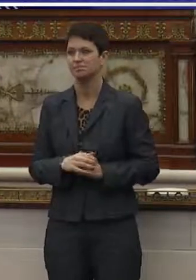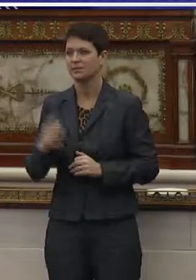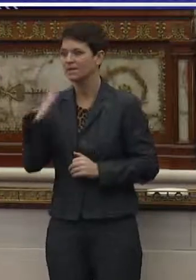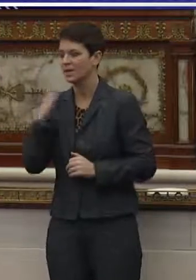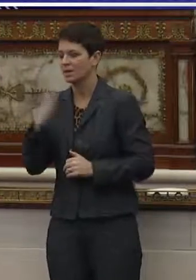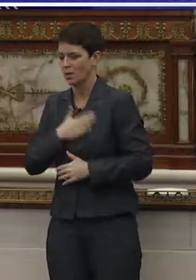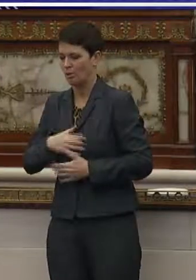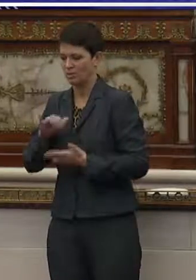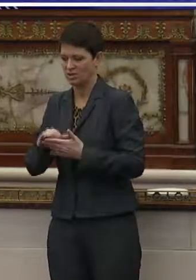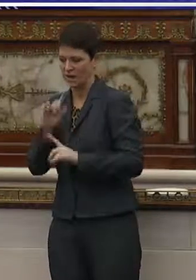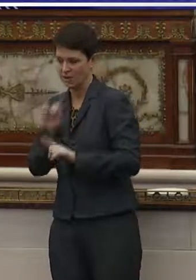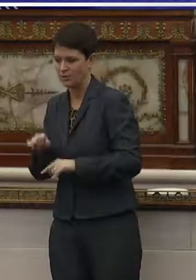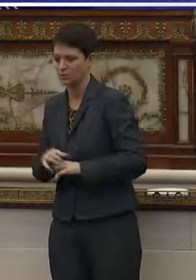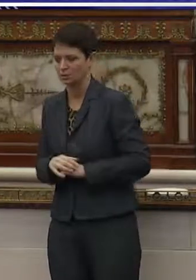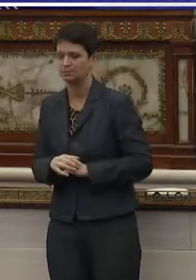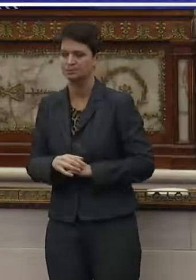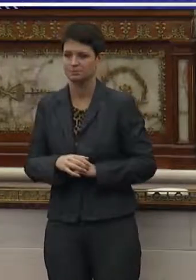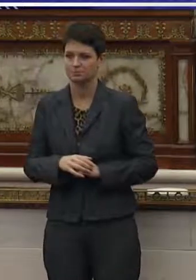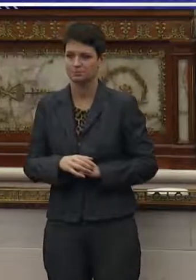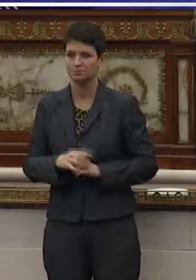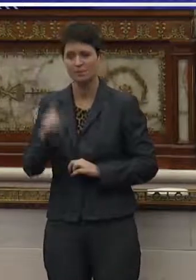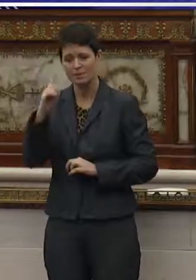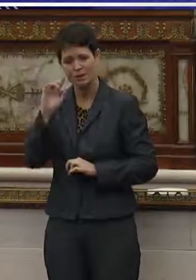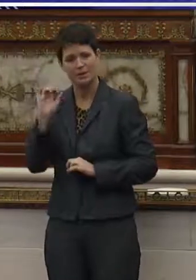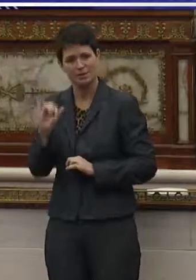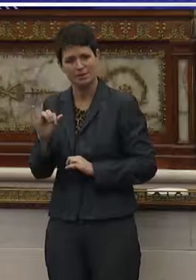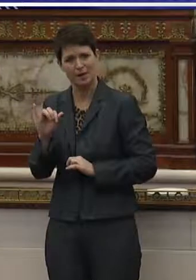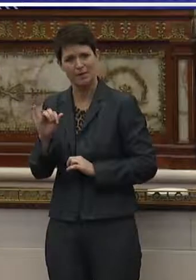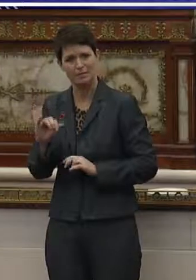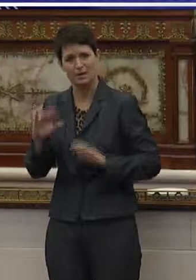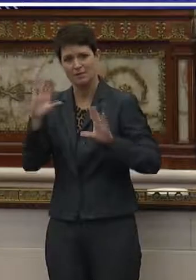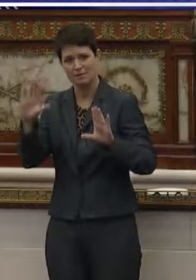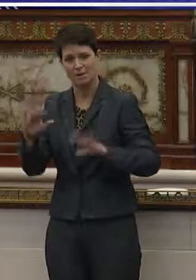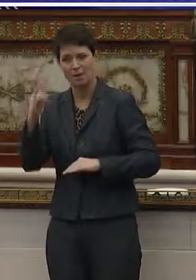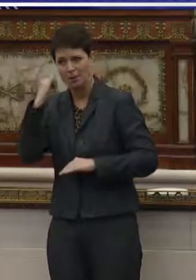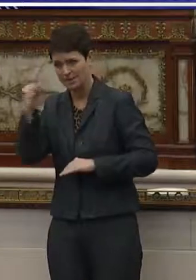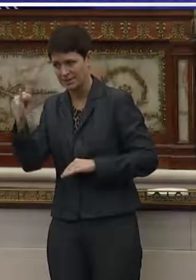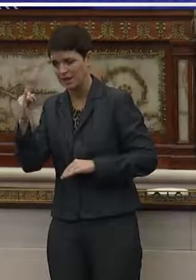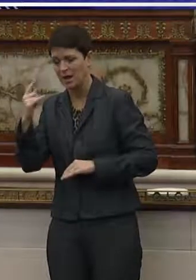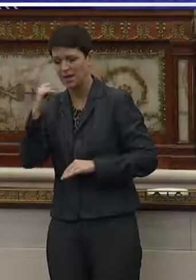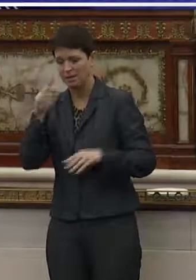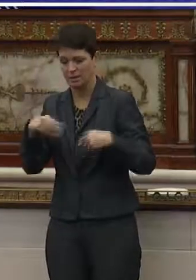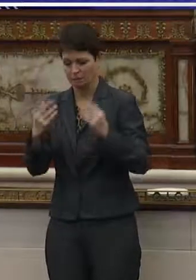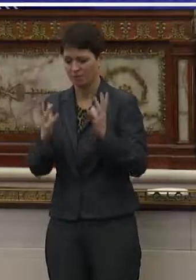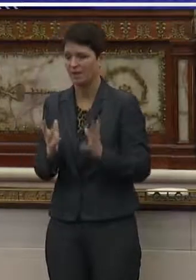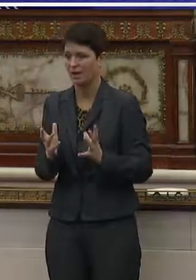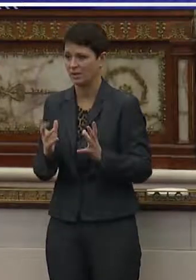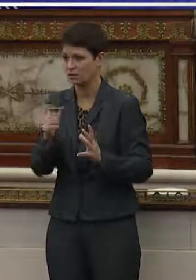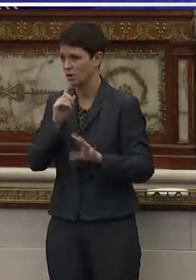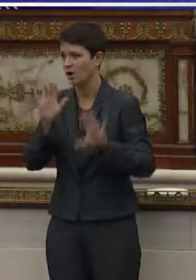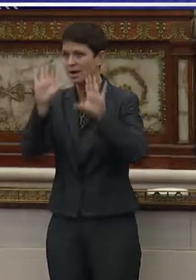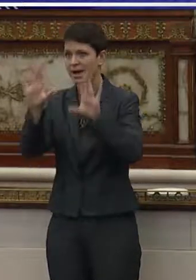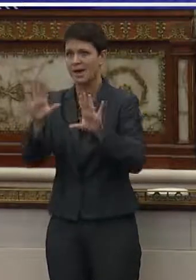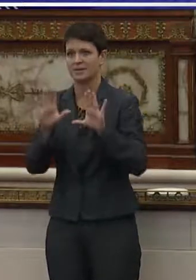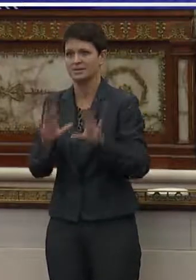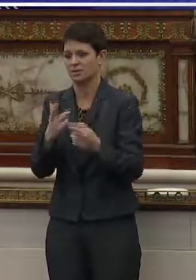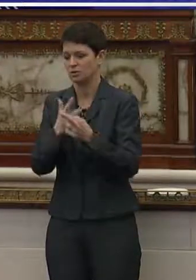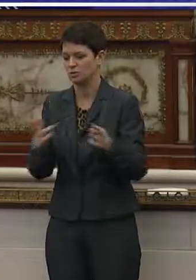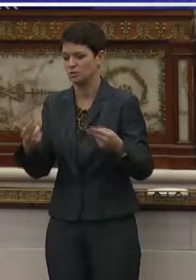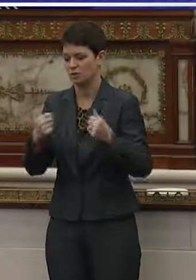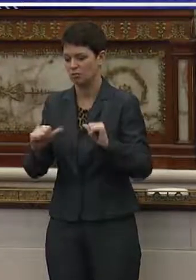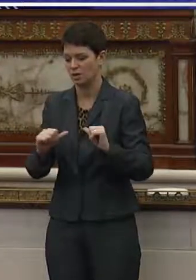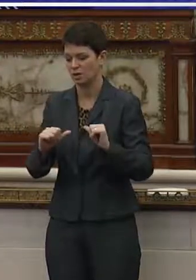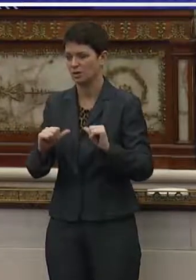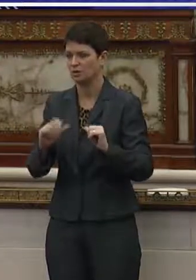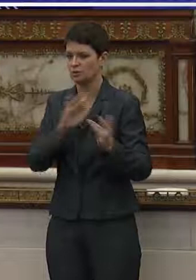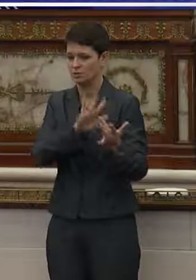Thank you. I appreciate it. I actually think that that's a phenomenal idea. I think providers are an excellent source of trying to reach